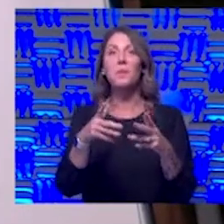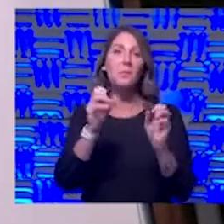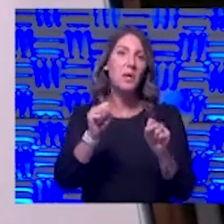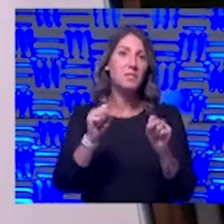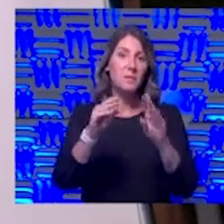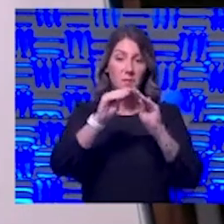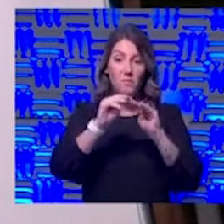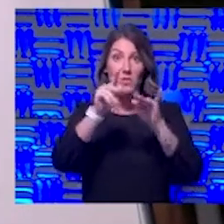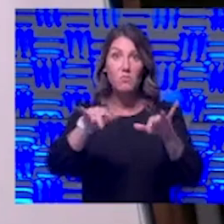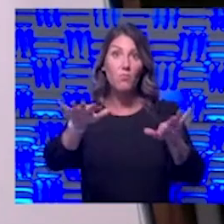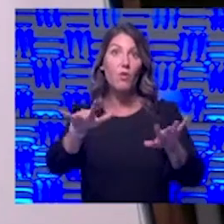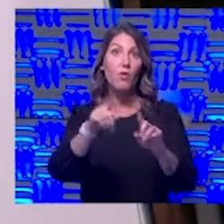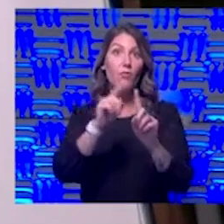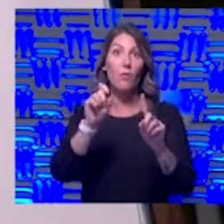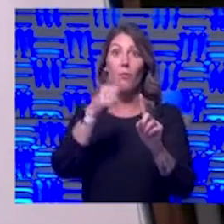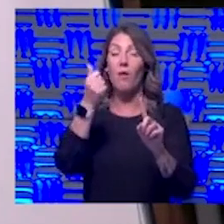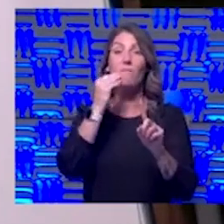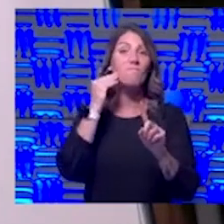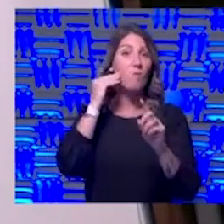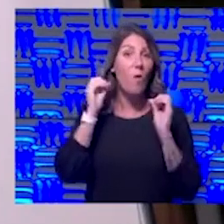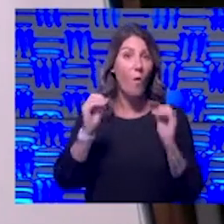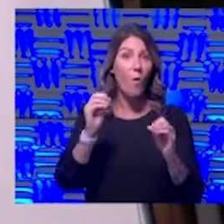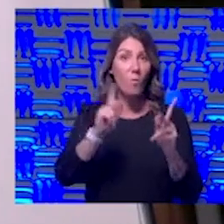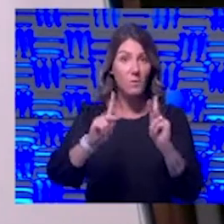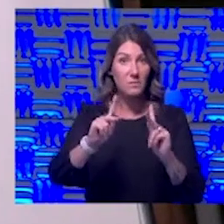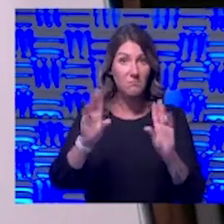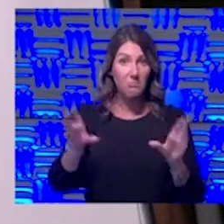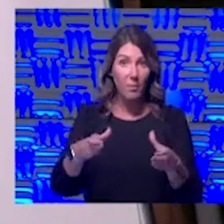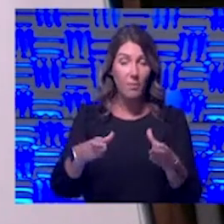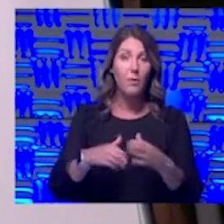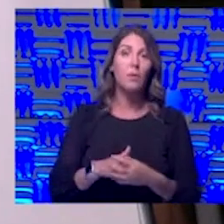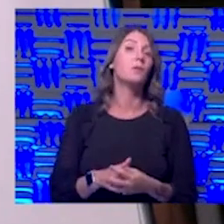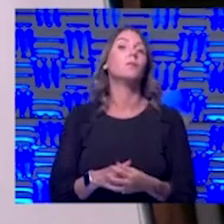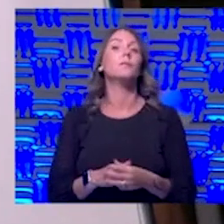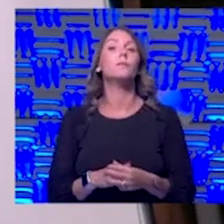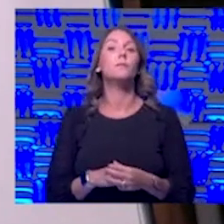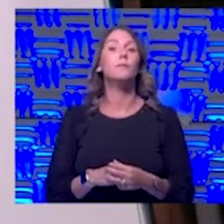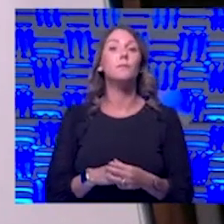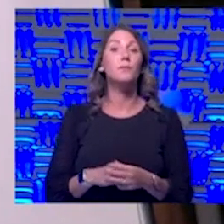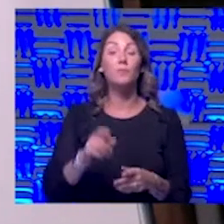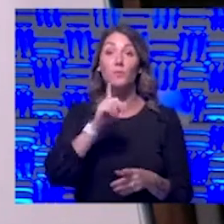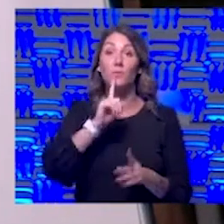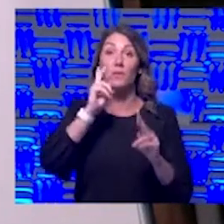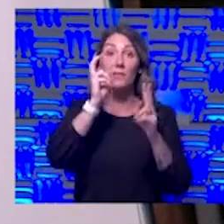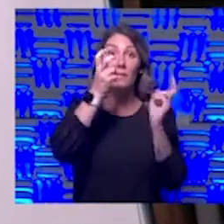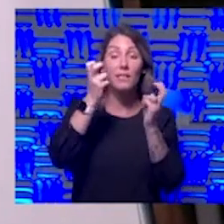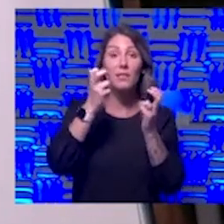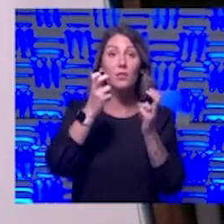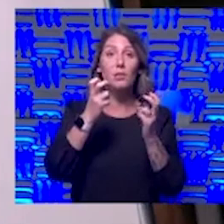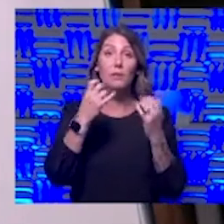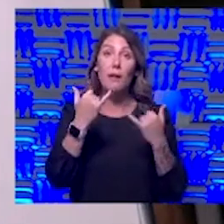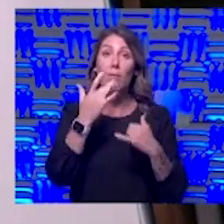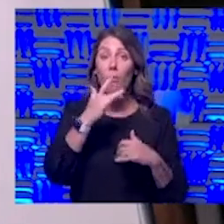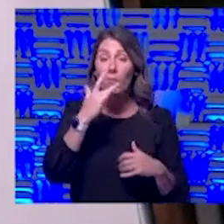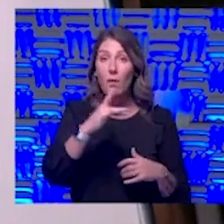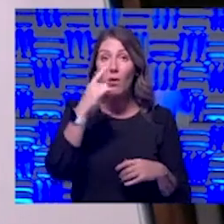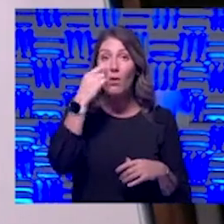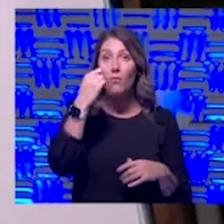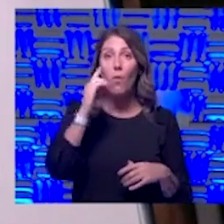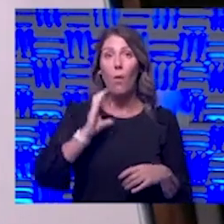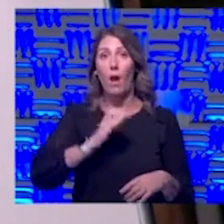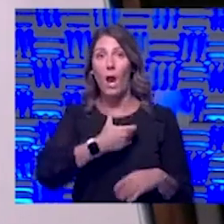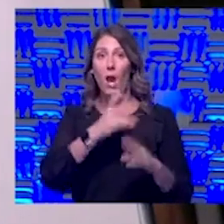it among the rest of the homeless population. And it was really an issue. Now, fortunately for